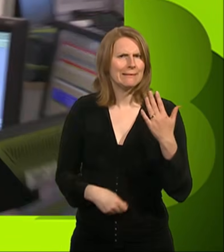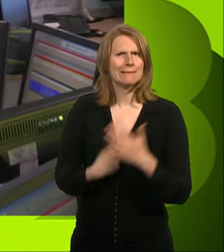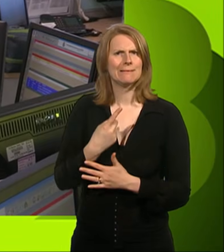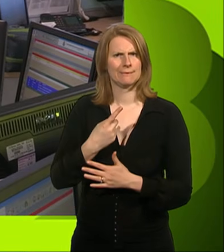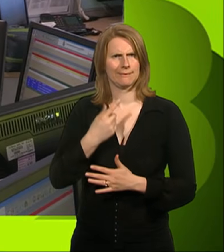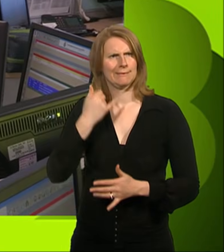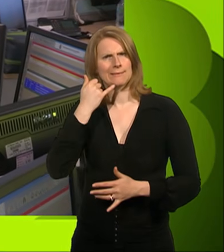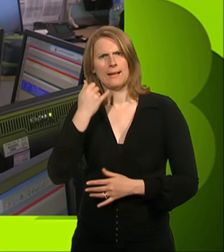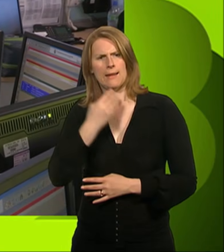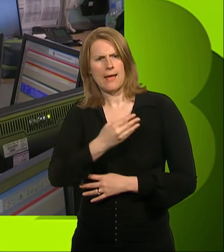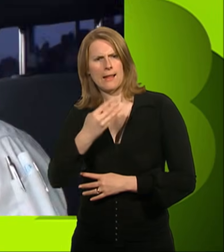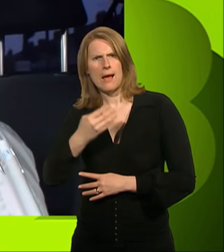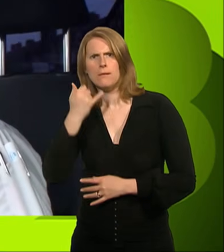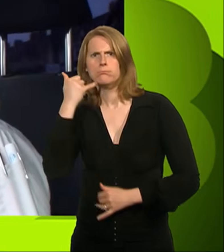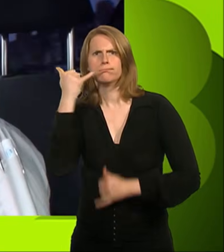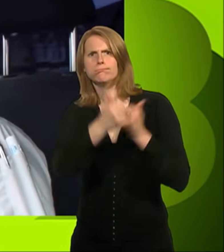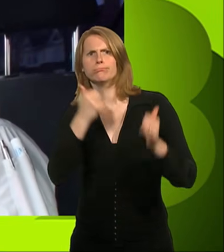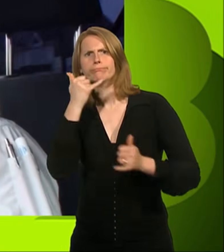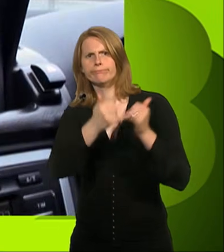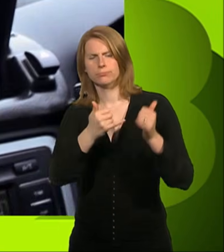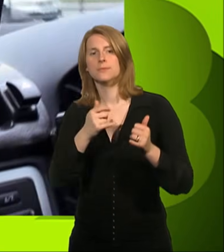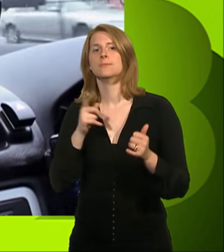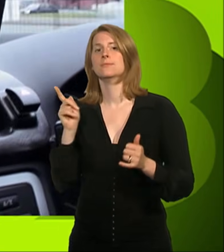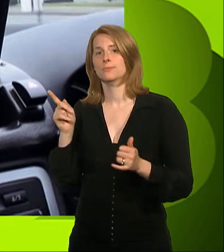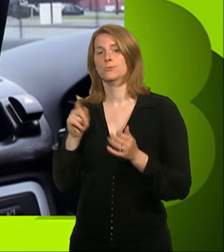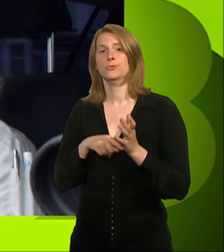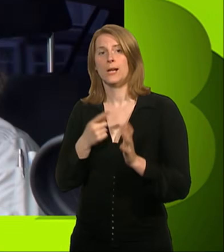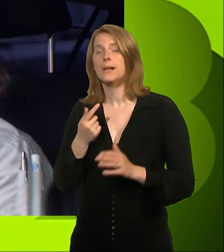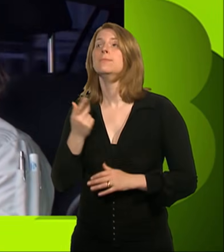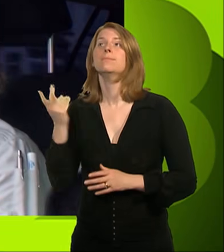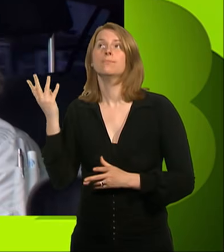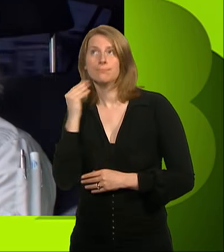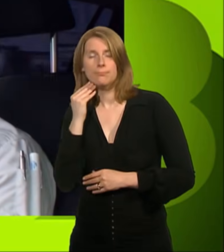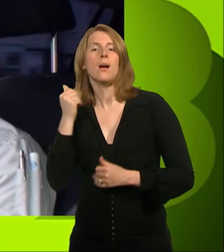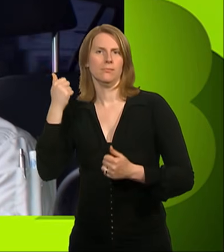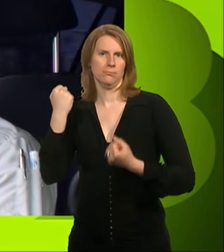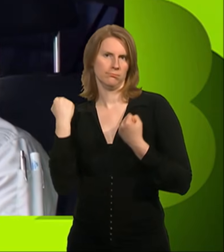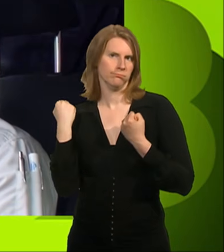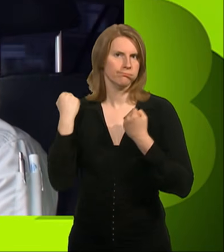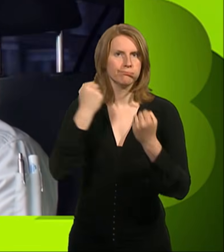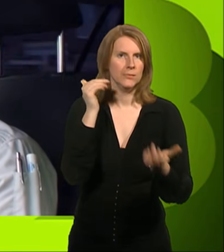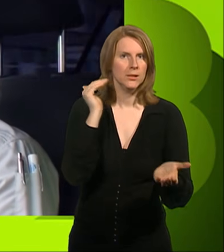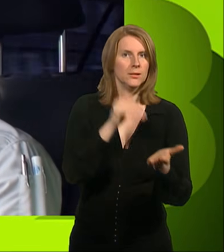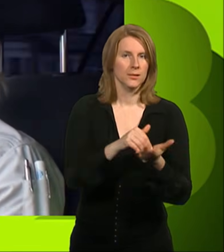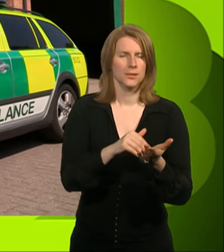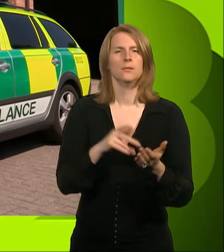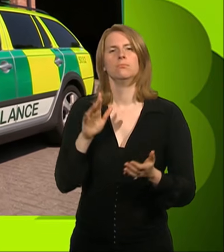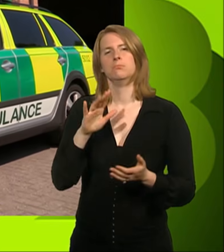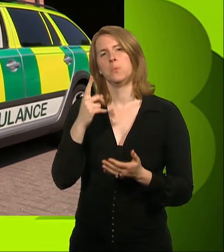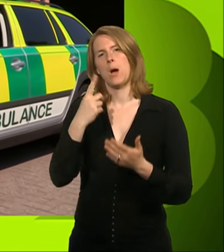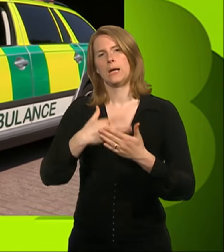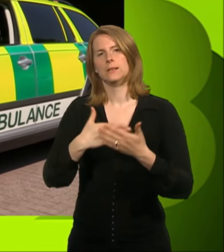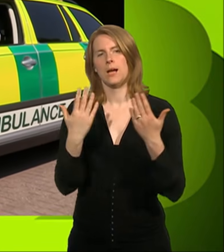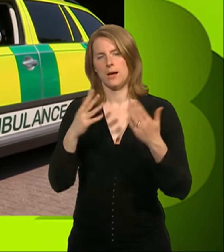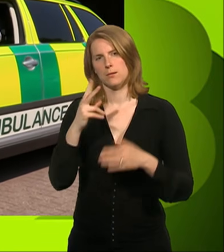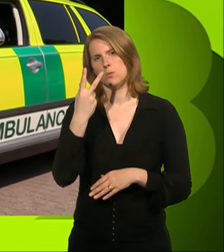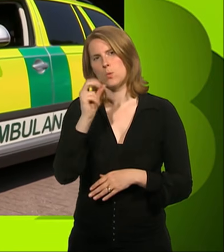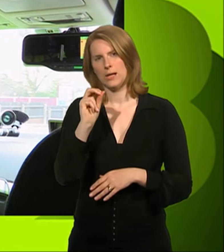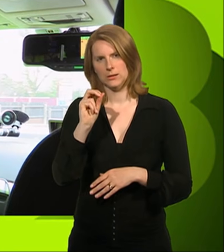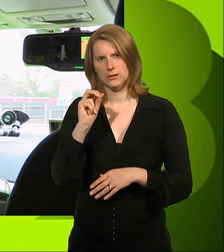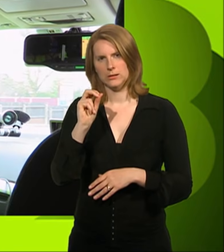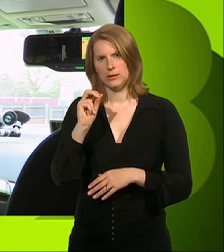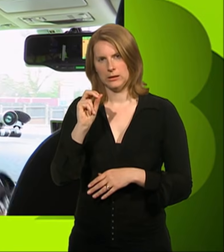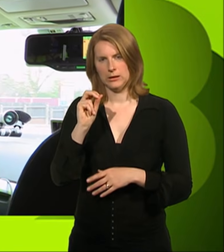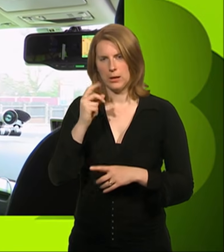The service takes thousands of 999 calls, and Jan alone can get up to 20 emergency call-outs in a day. And you're coming with